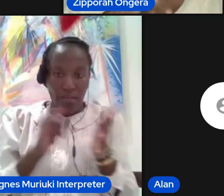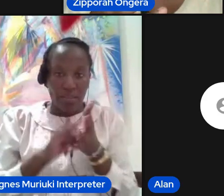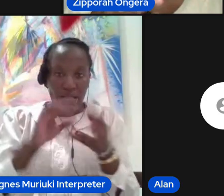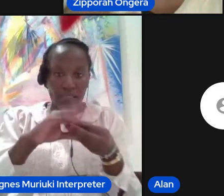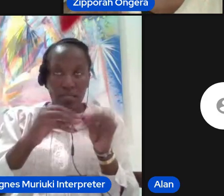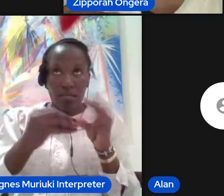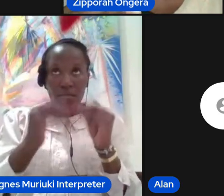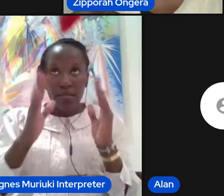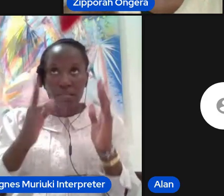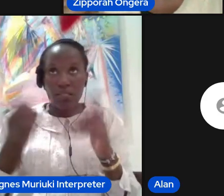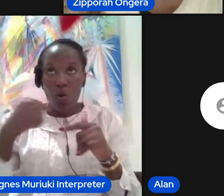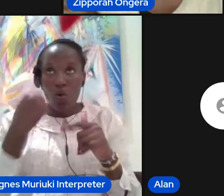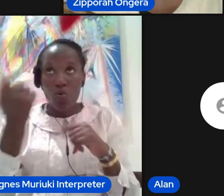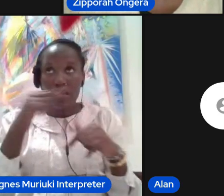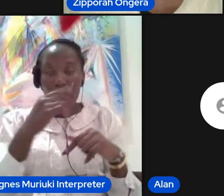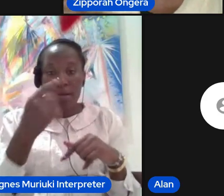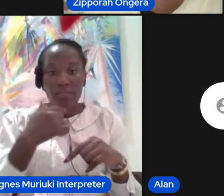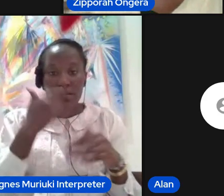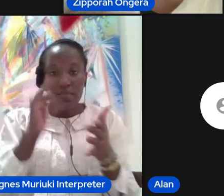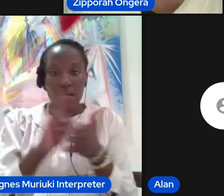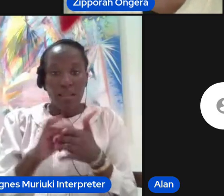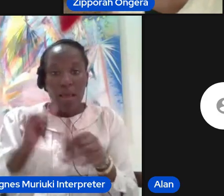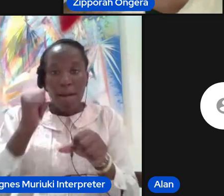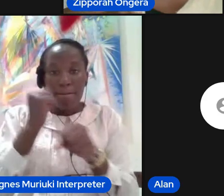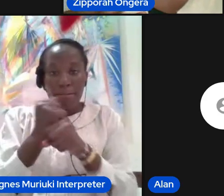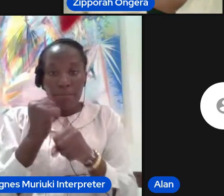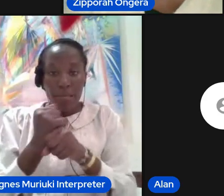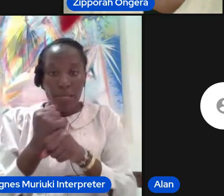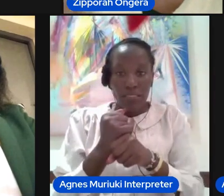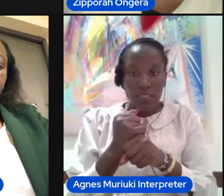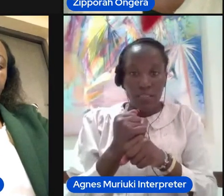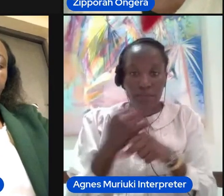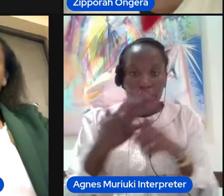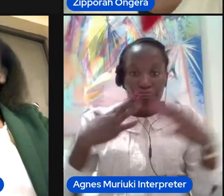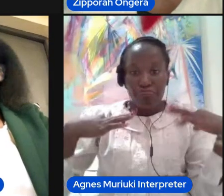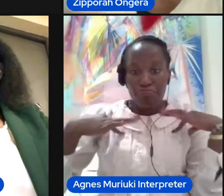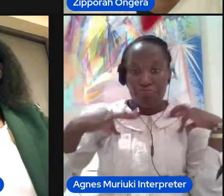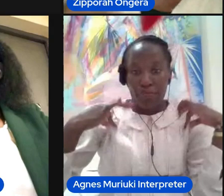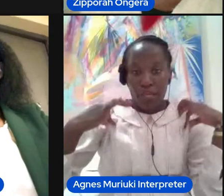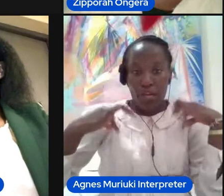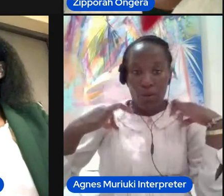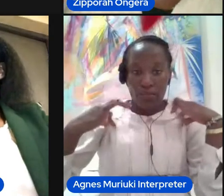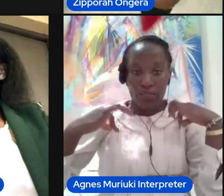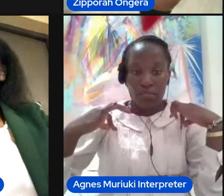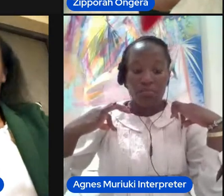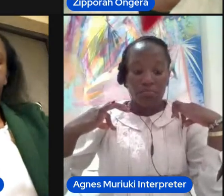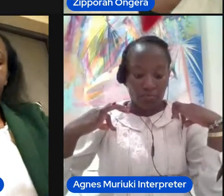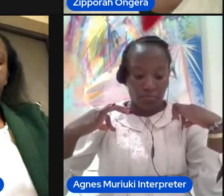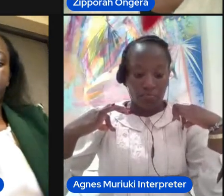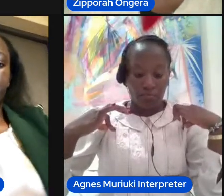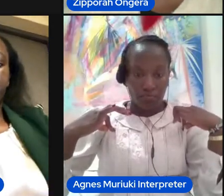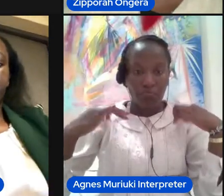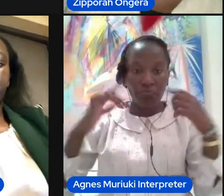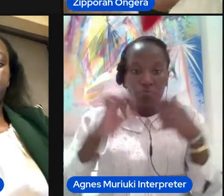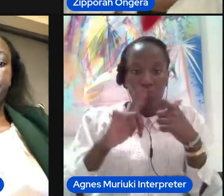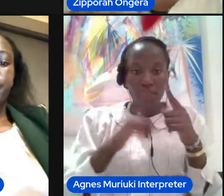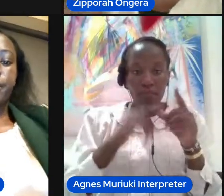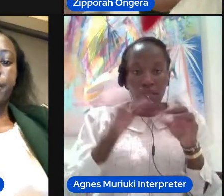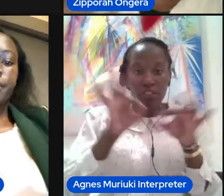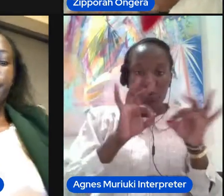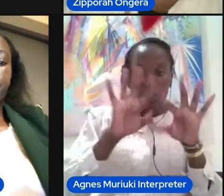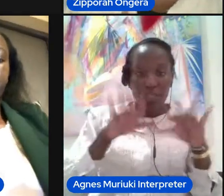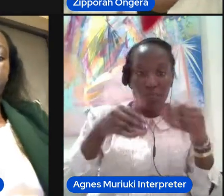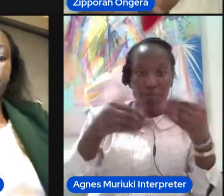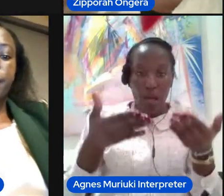and said she's the one who made the clothes for brand Mushiri. Then she was explaining how that